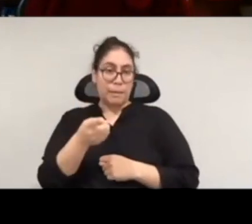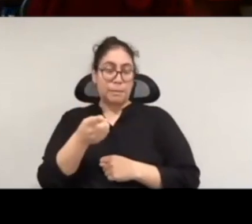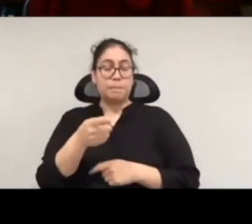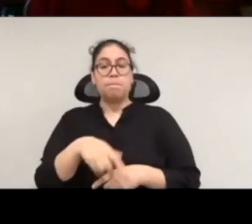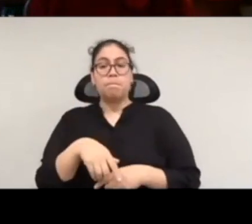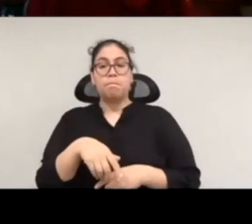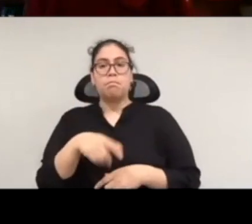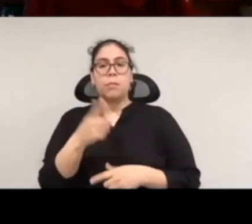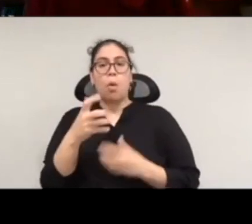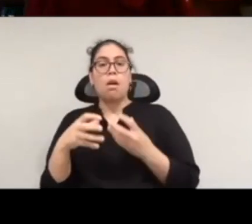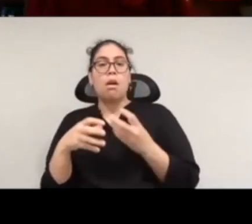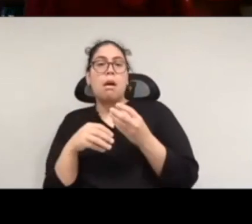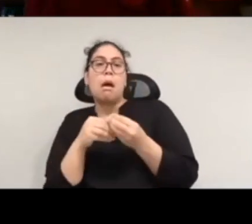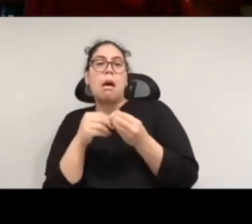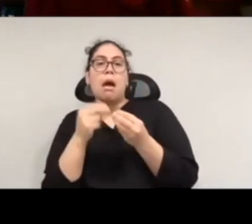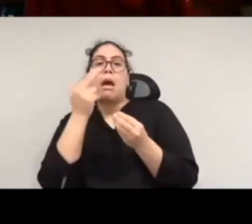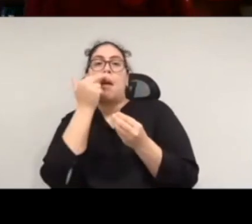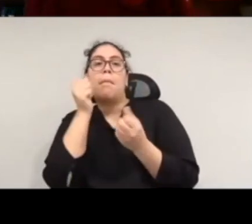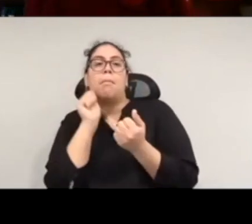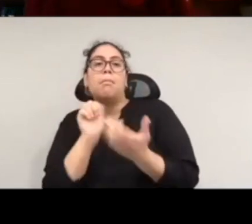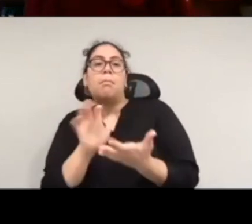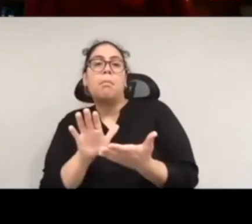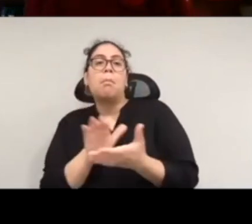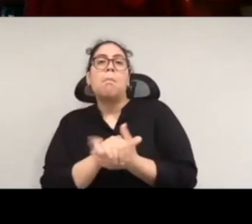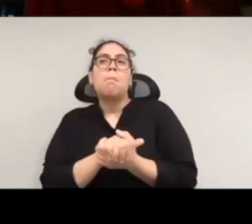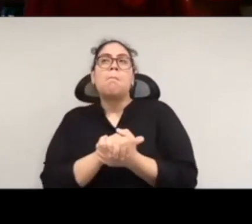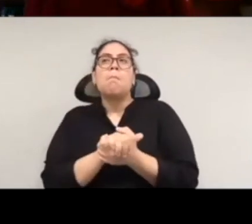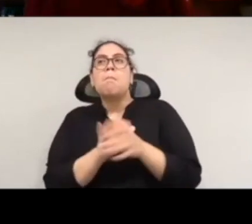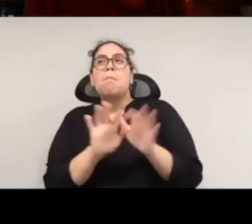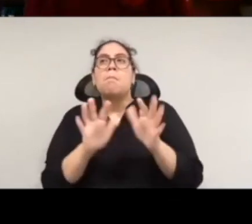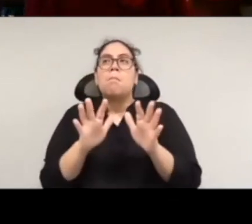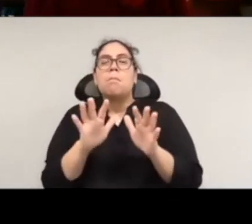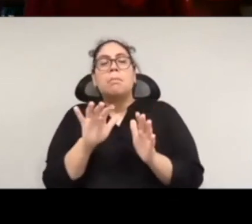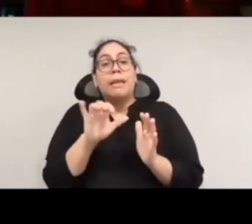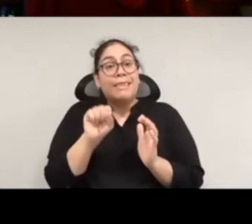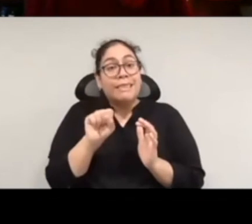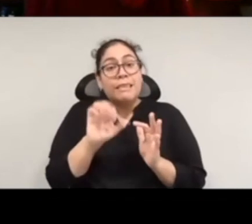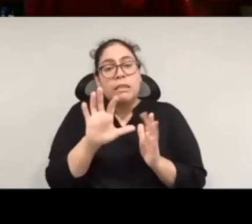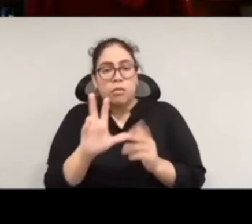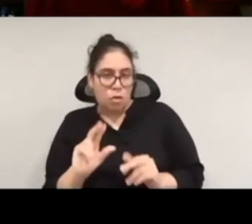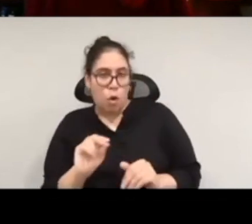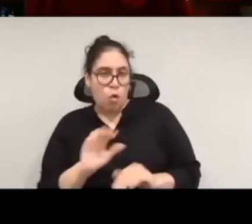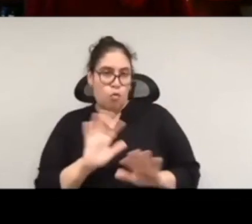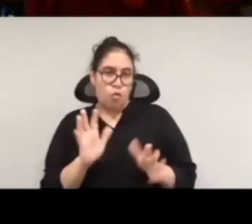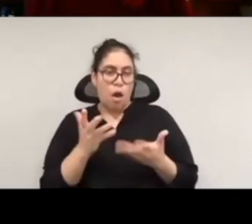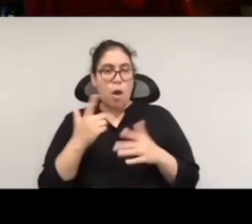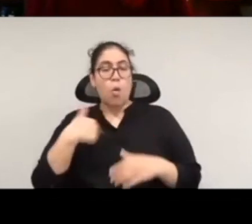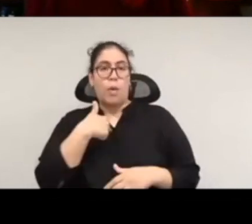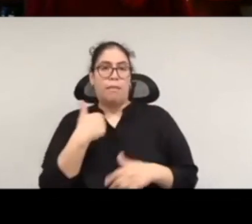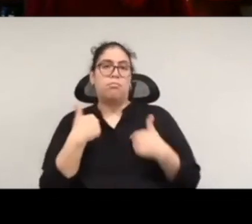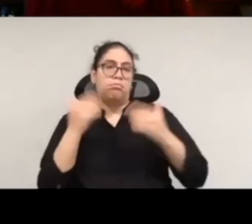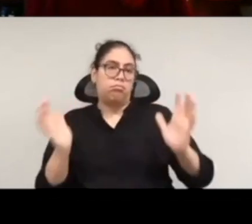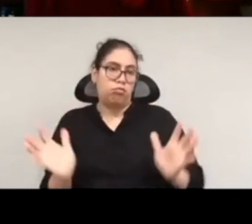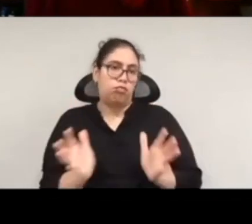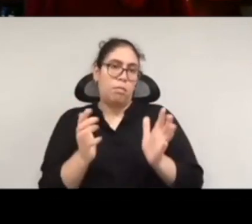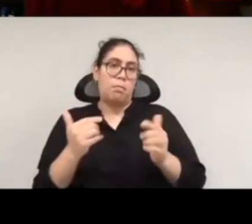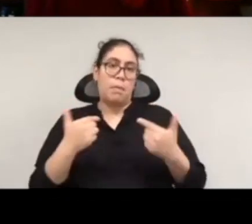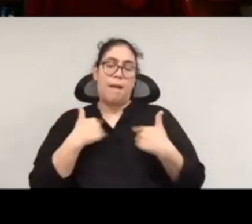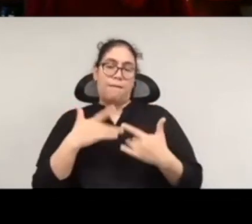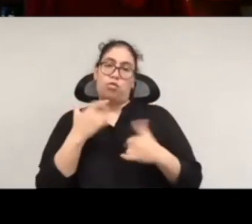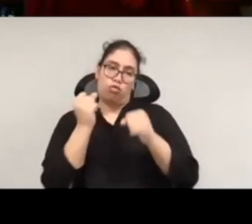take into the audio descriptions. Yes and no. We do encourage, I feel very strongly